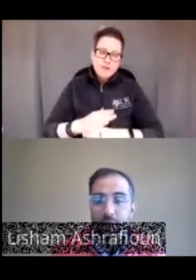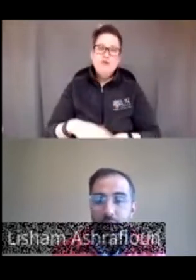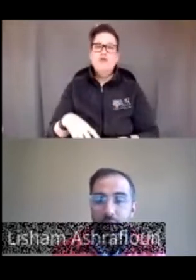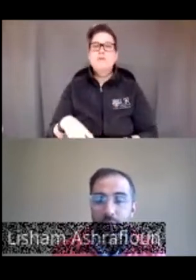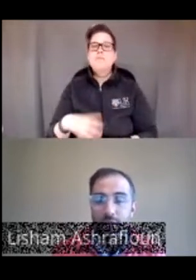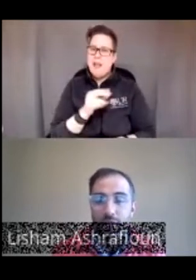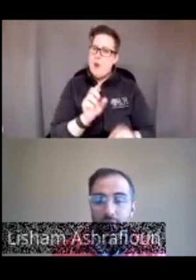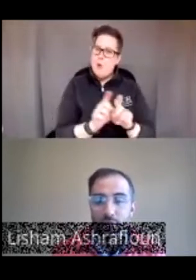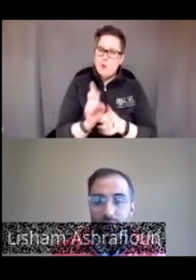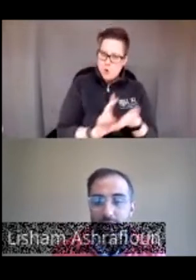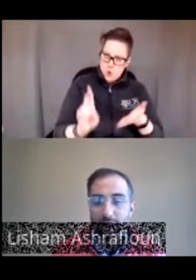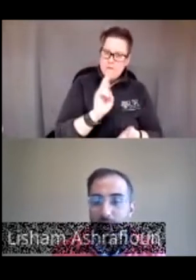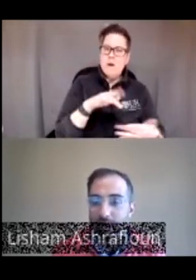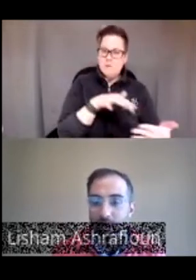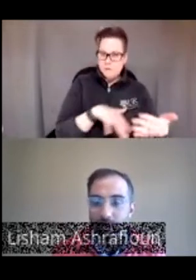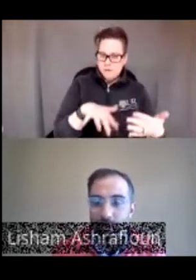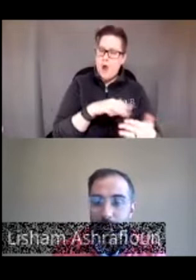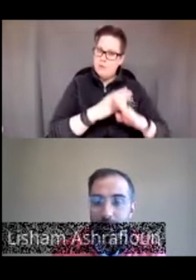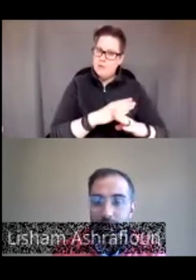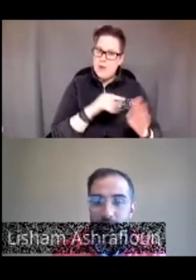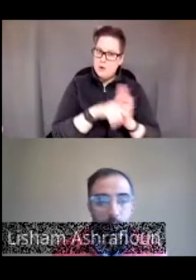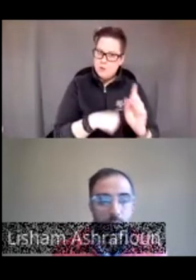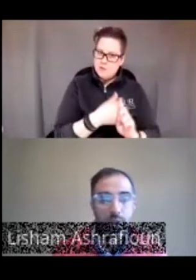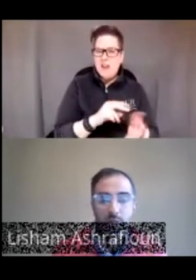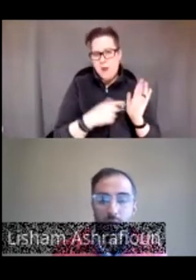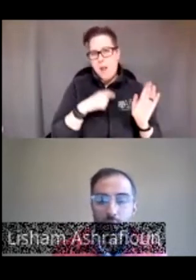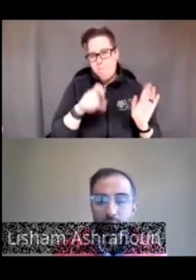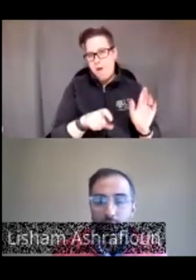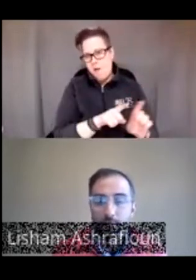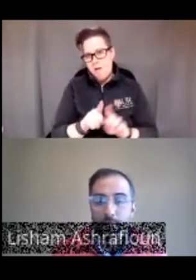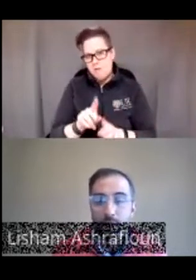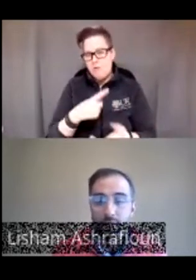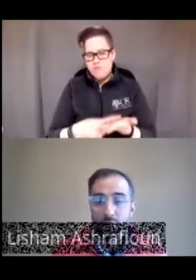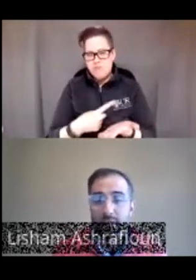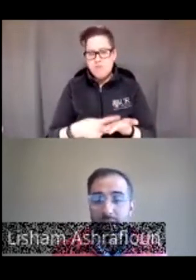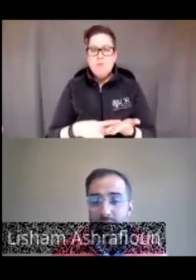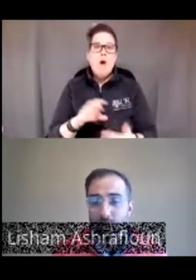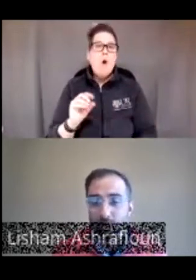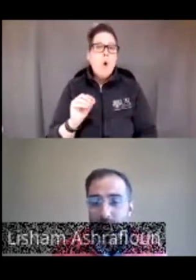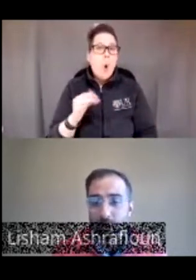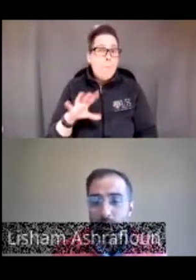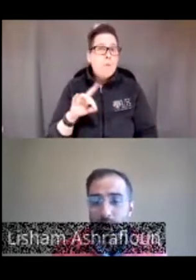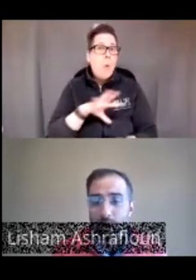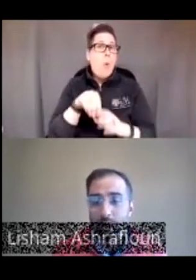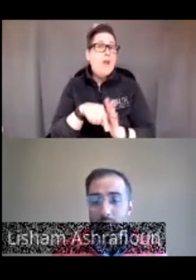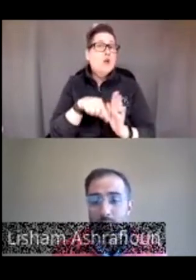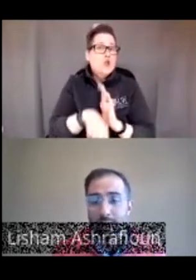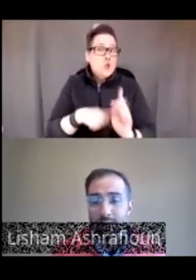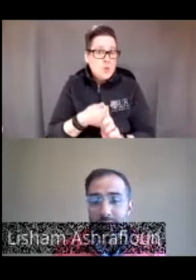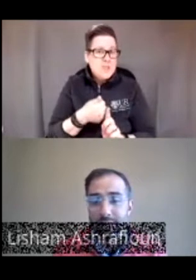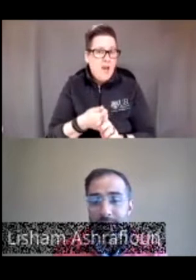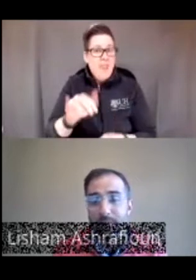and Prevention of Suicide, how could I also not mention that opioid-involved suicides have also